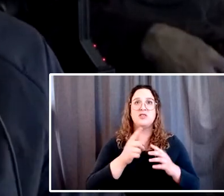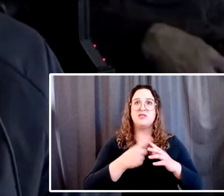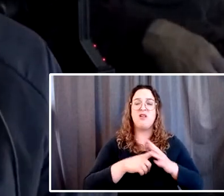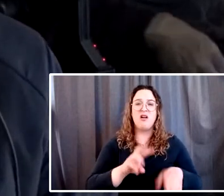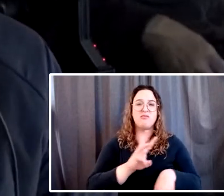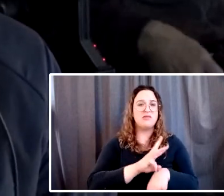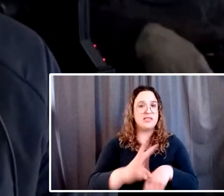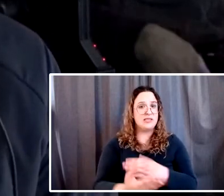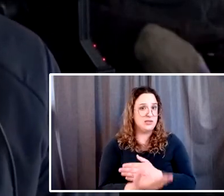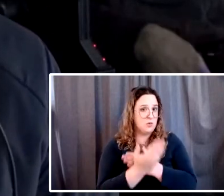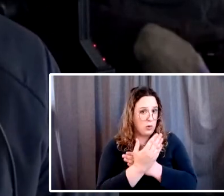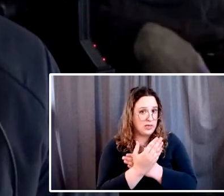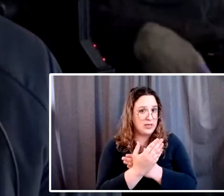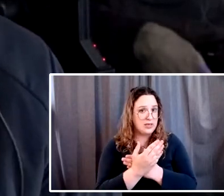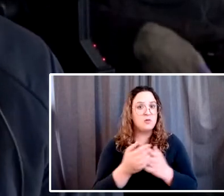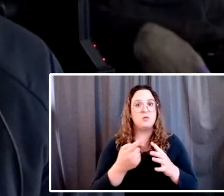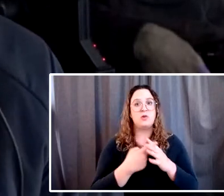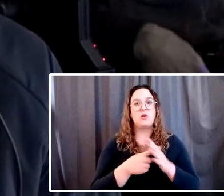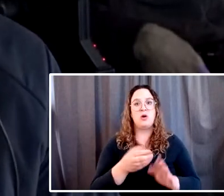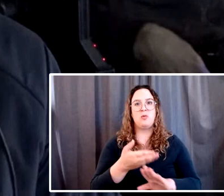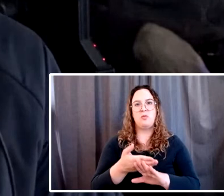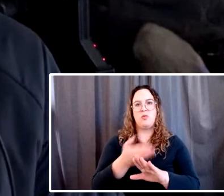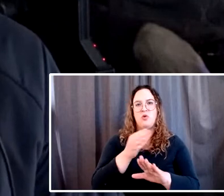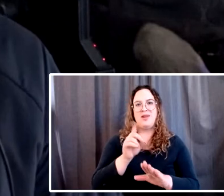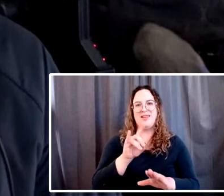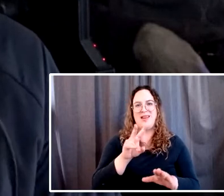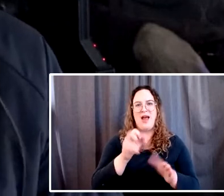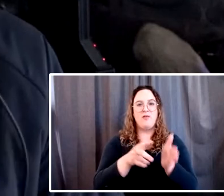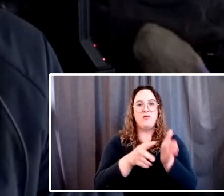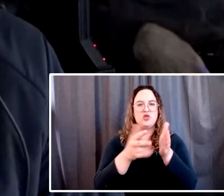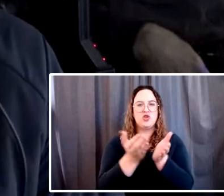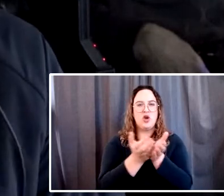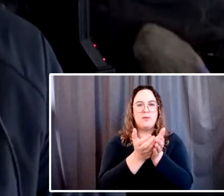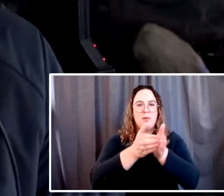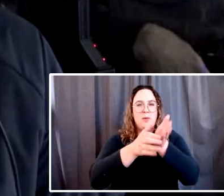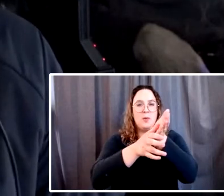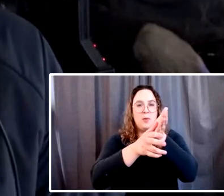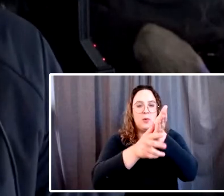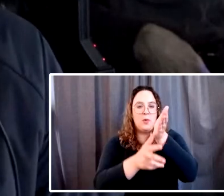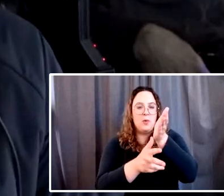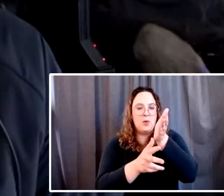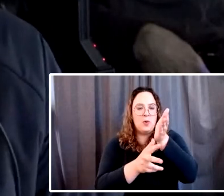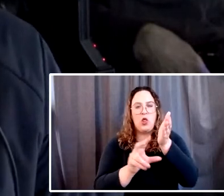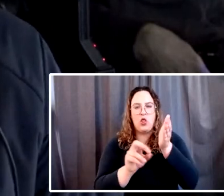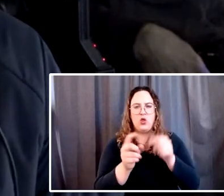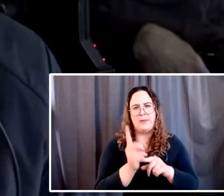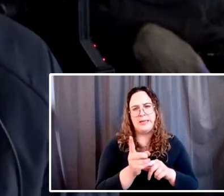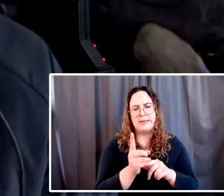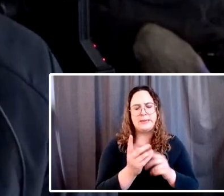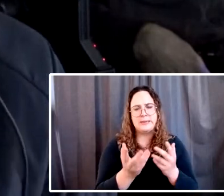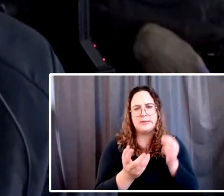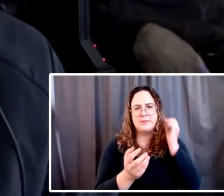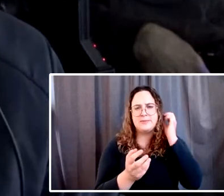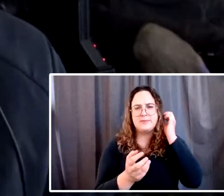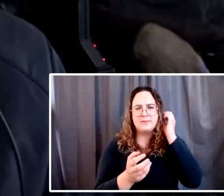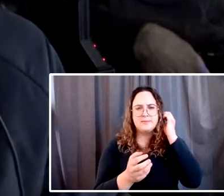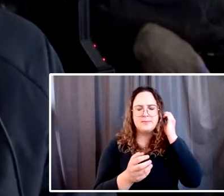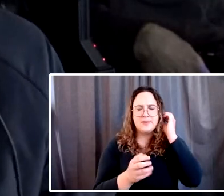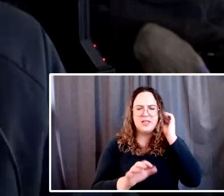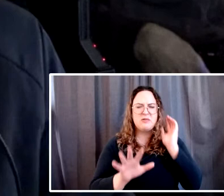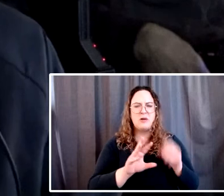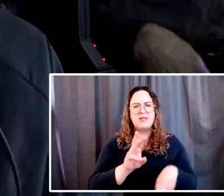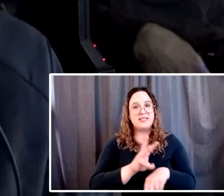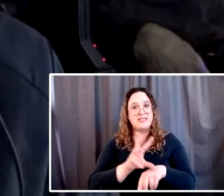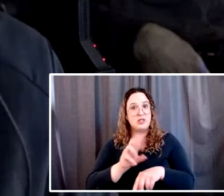start pre-diving the ROV. It takes us about 30 minutes. Then we, about 6:30 in the morning, we open